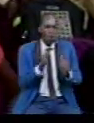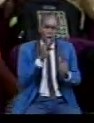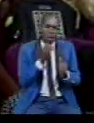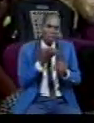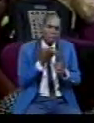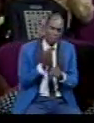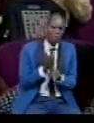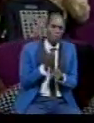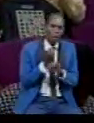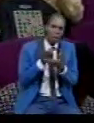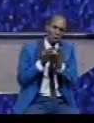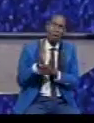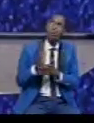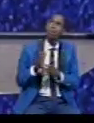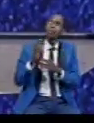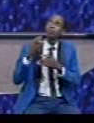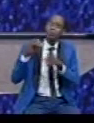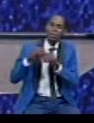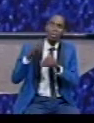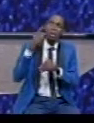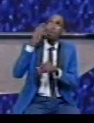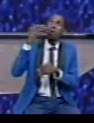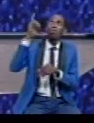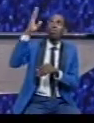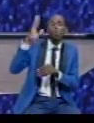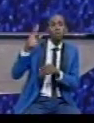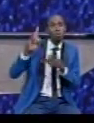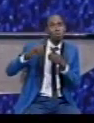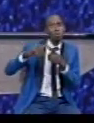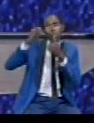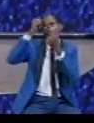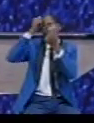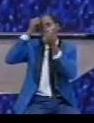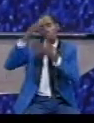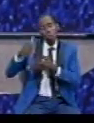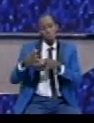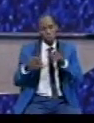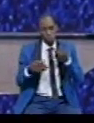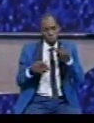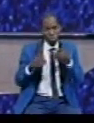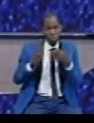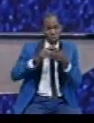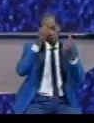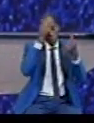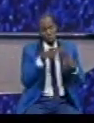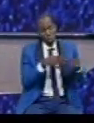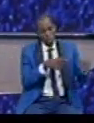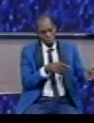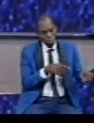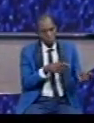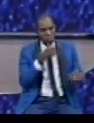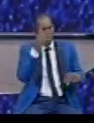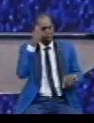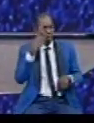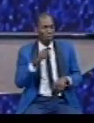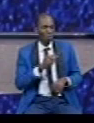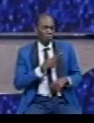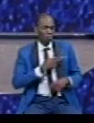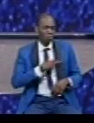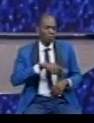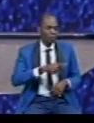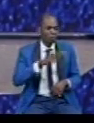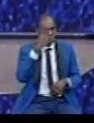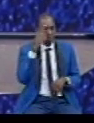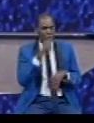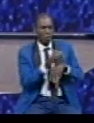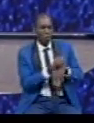of God, whether to hearken unto you for tradition, for religion, or to